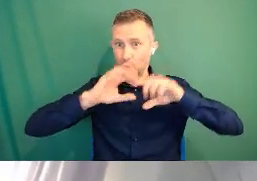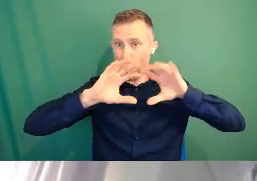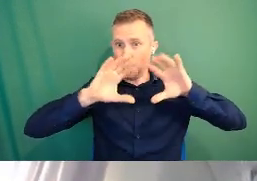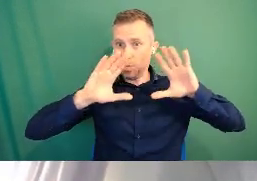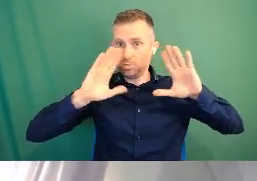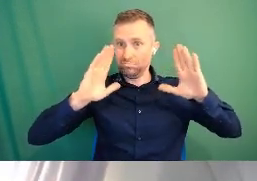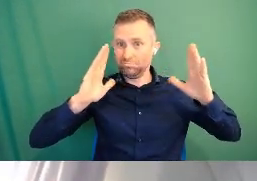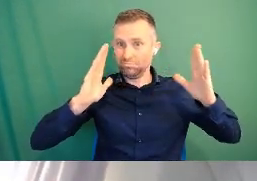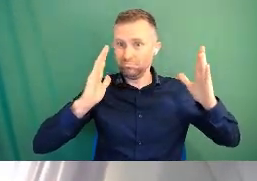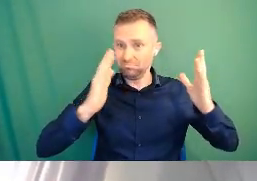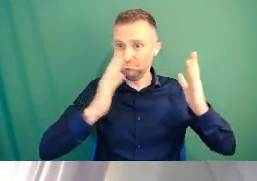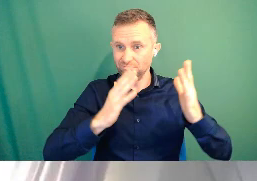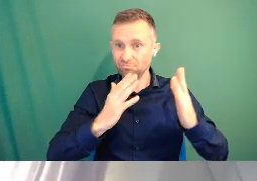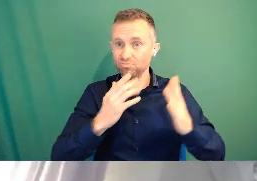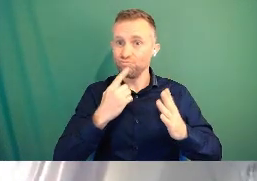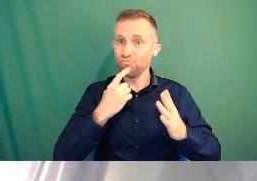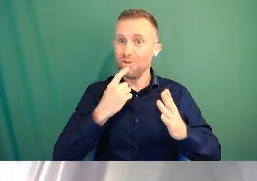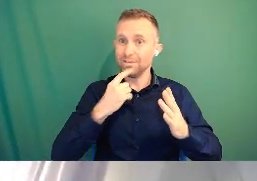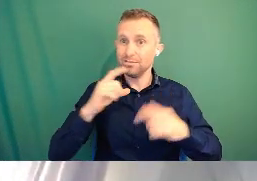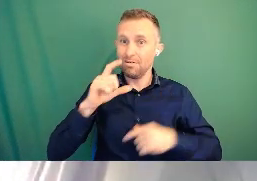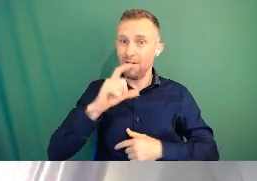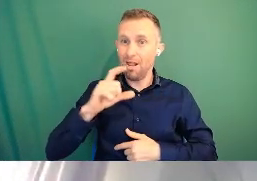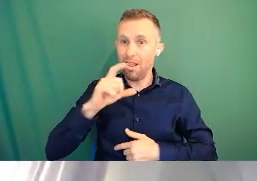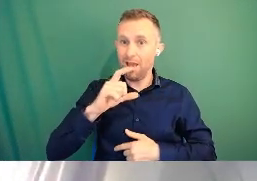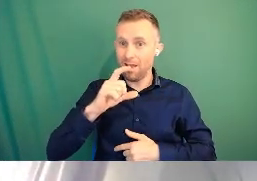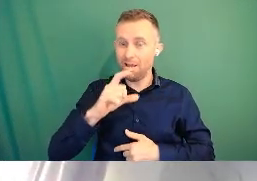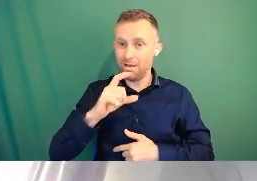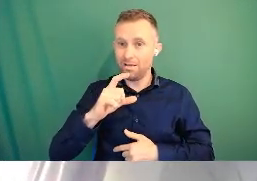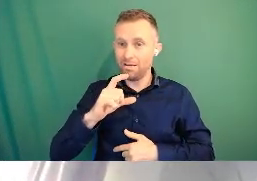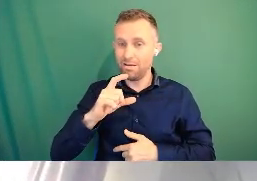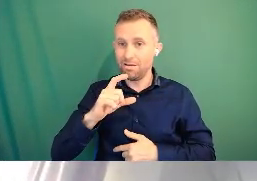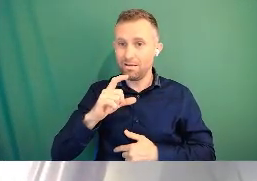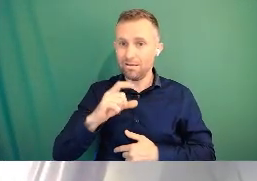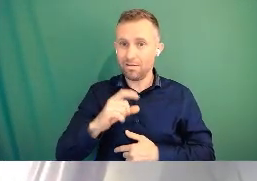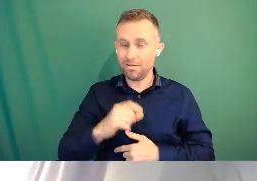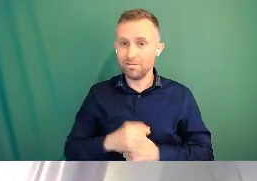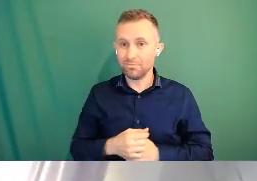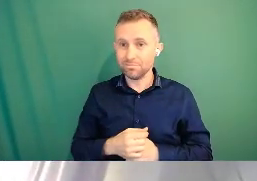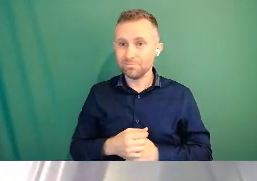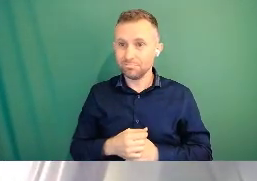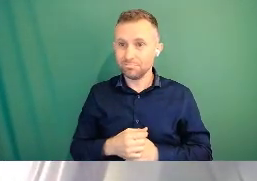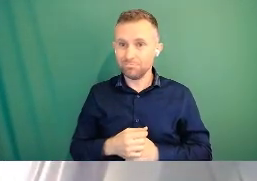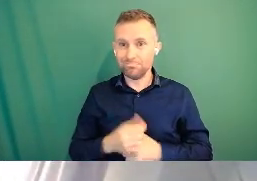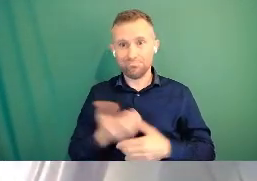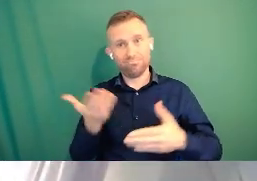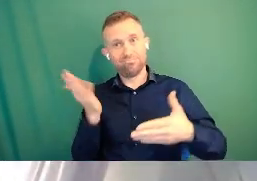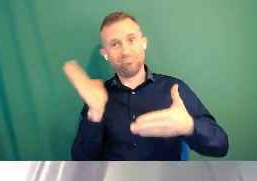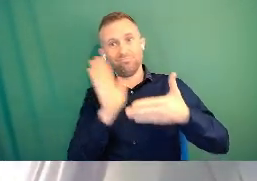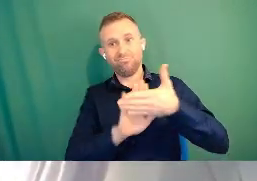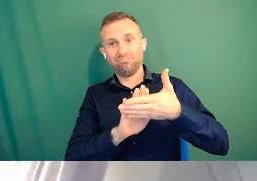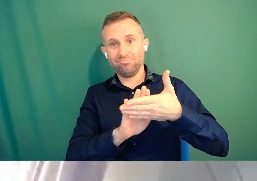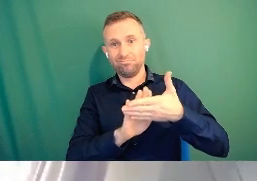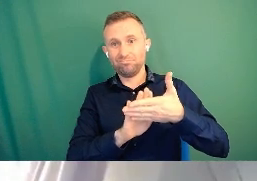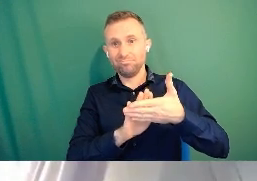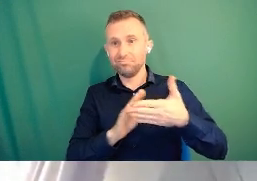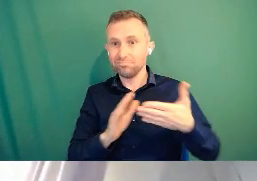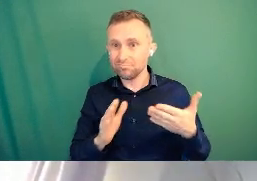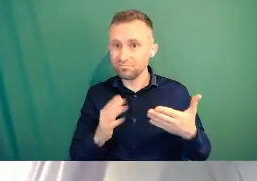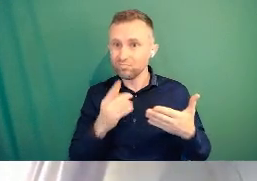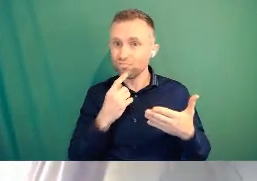red tint to it. So that's the one that people most commonly feel is